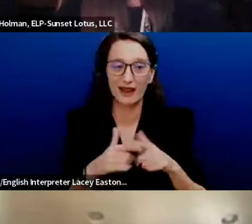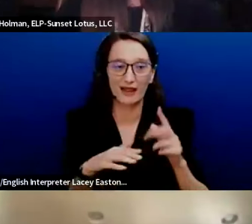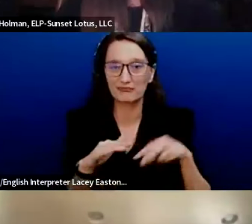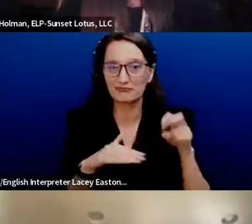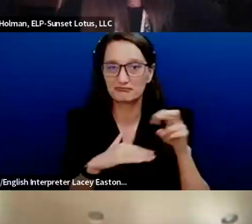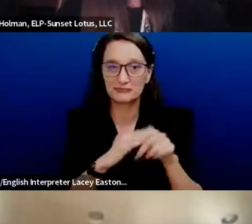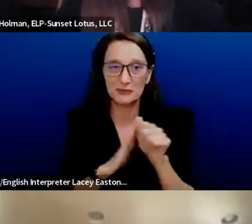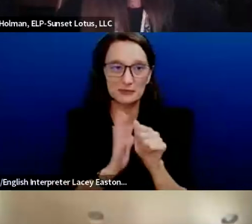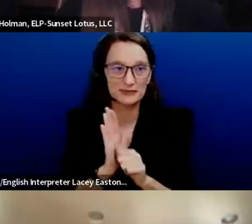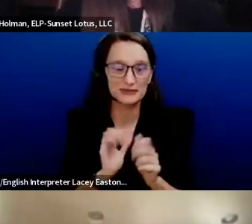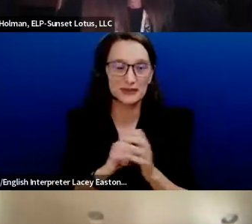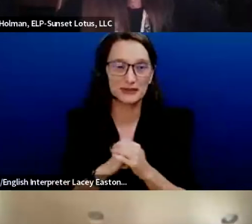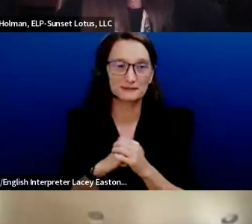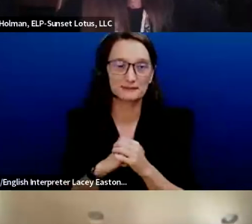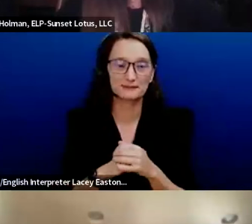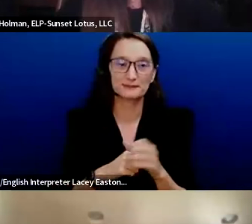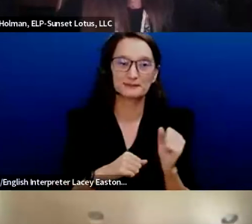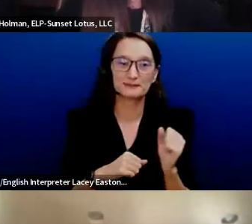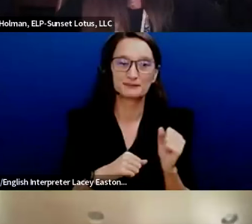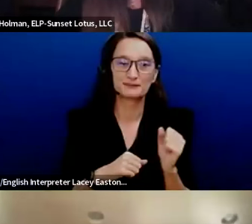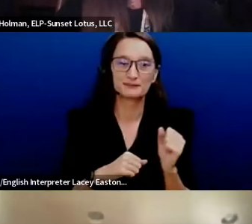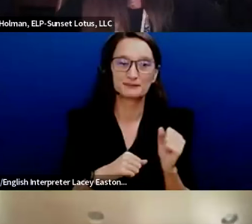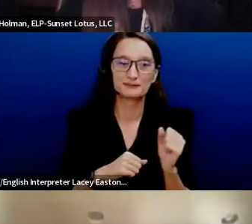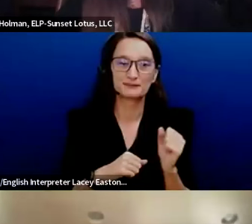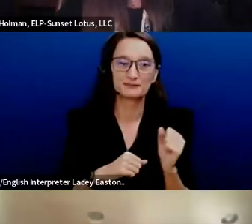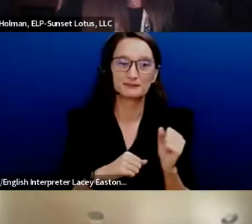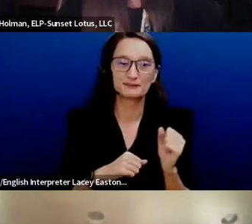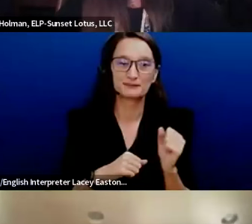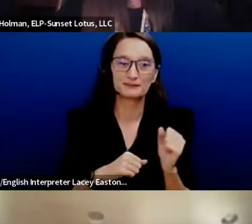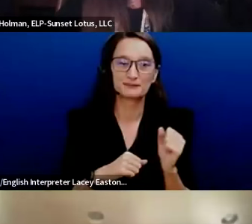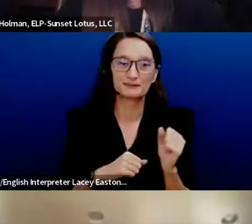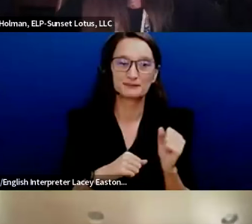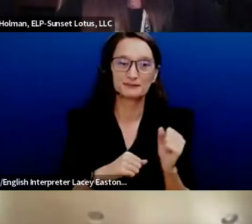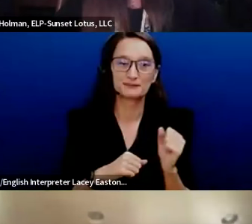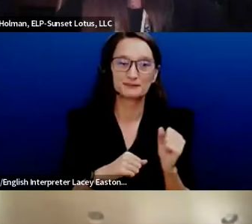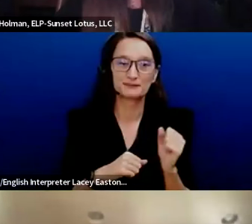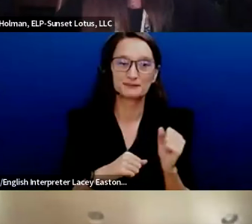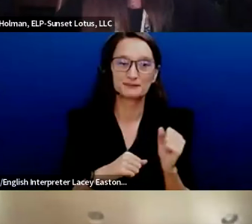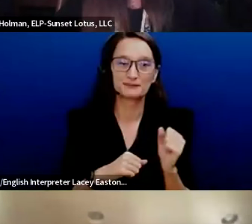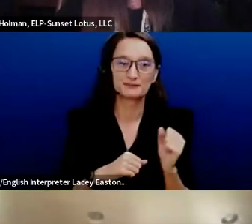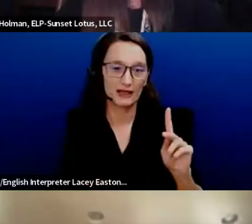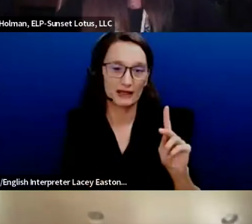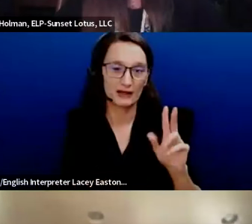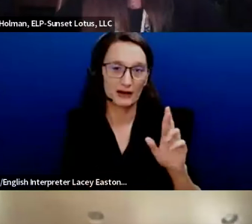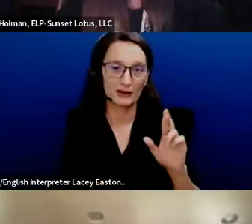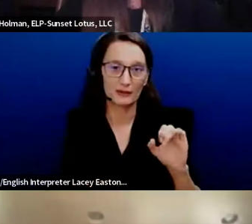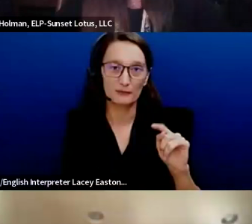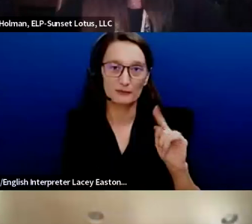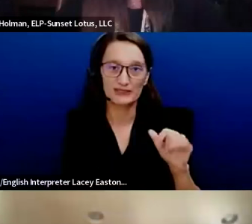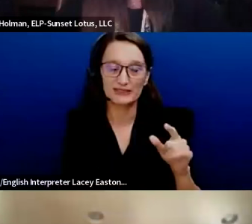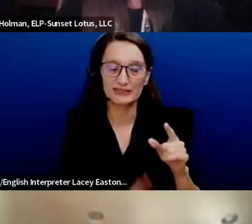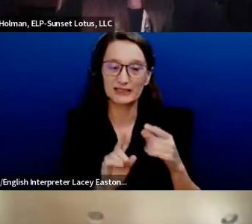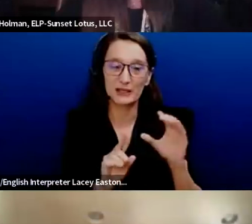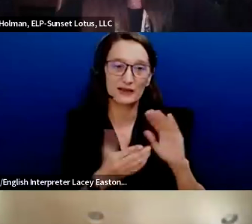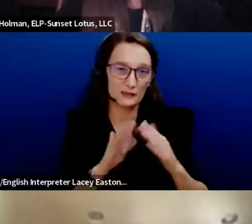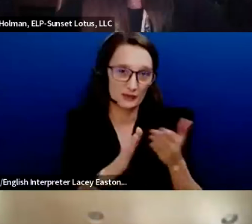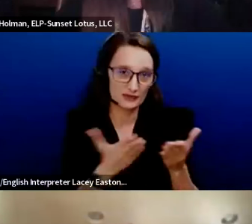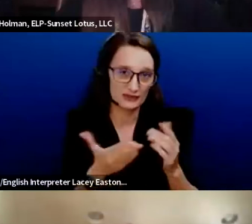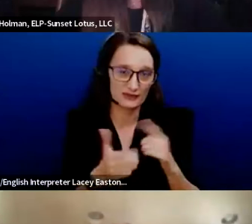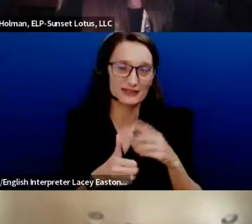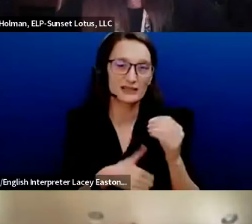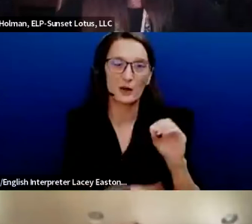agenda. Um, this morning, good morning to I see Christy from Community Services and Odelia and Janice